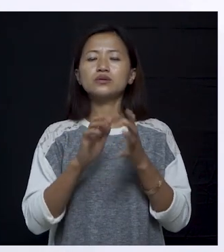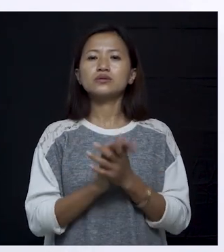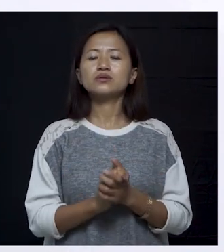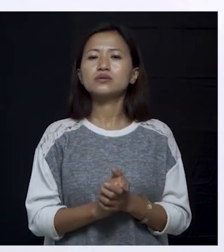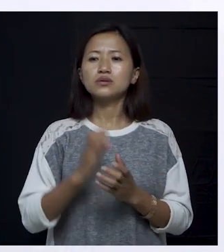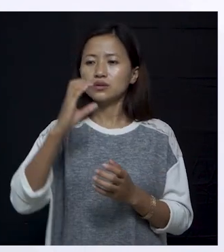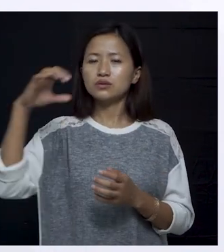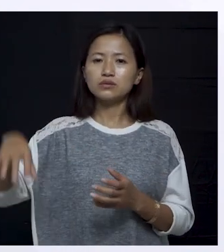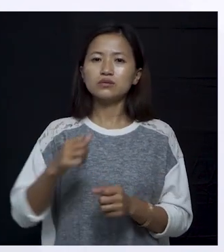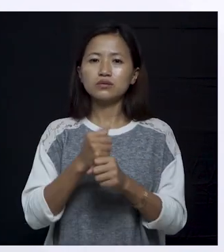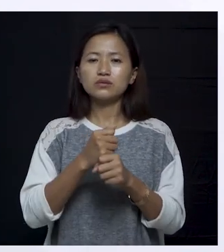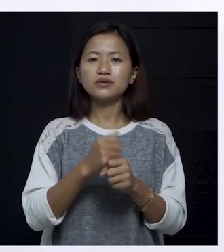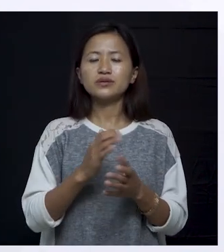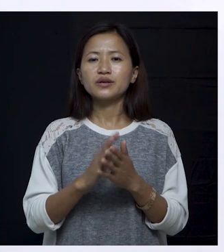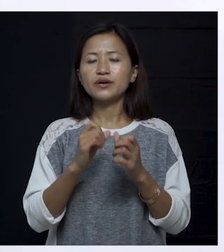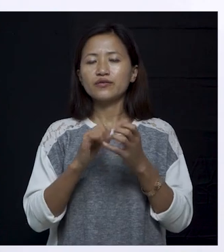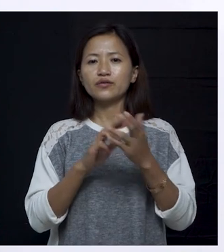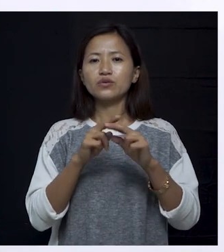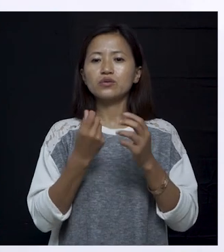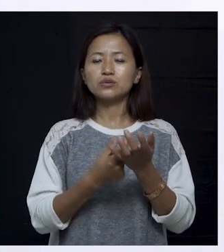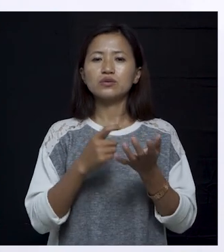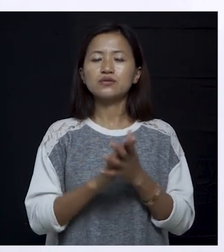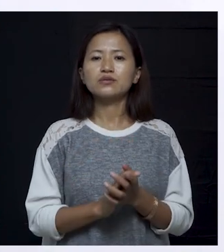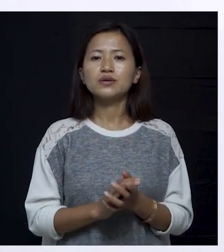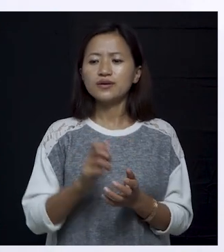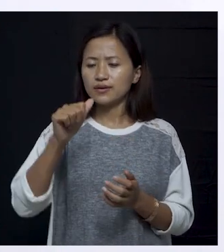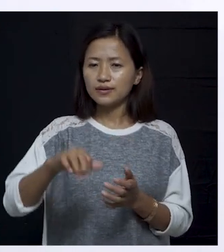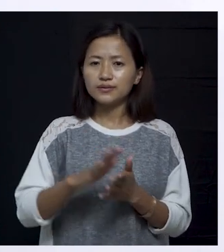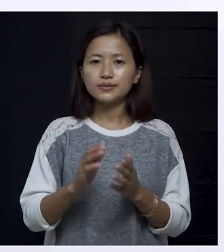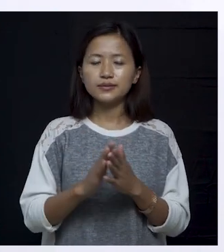not supposed to favor any religion. So that is what we meant by